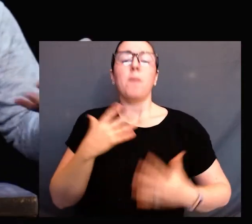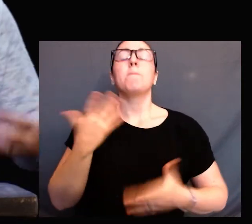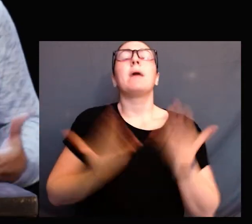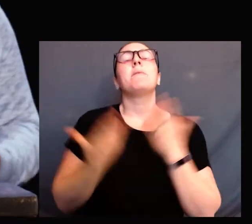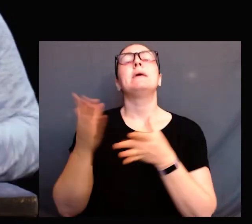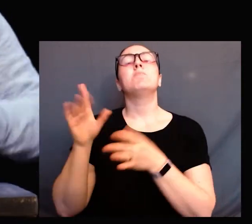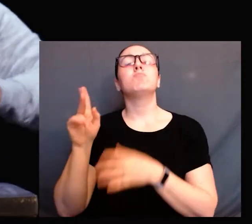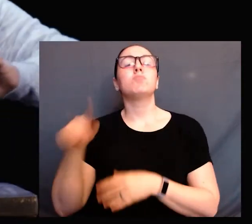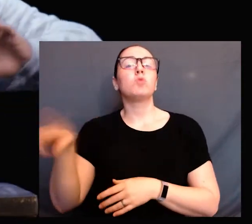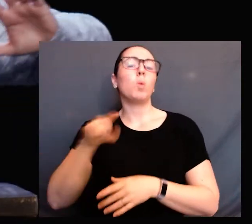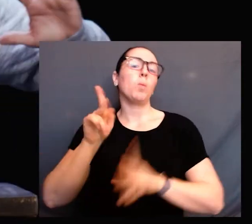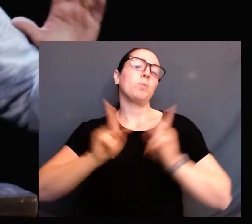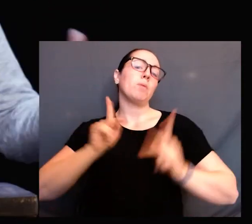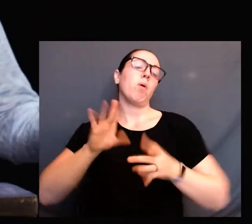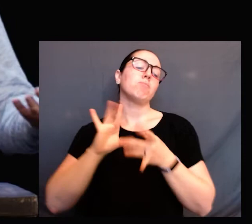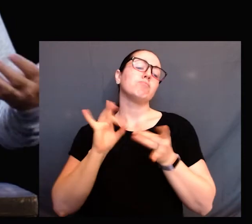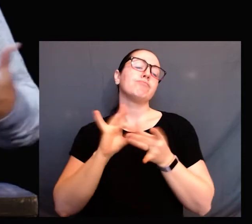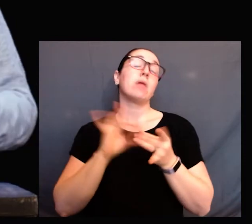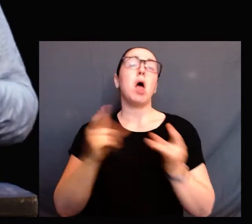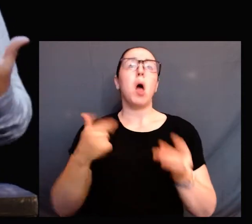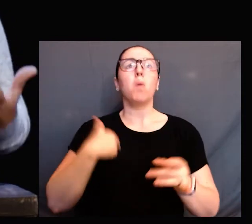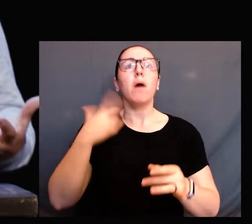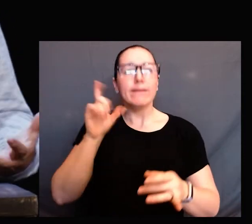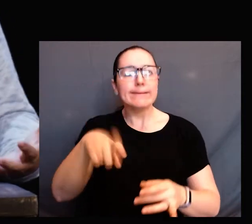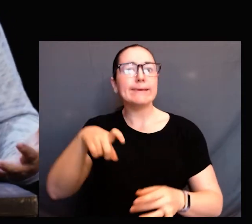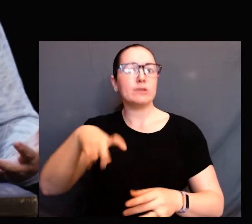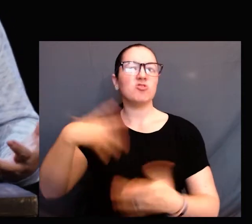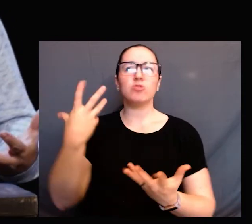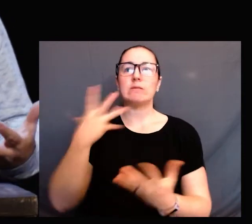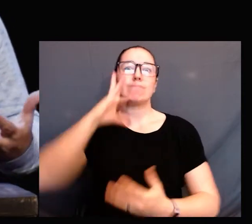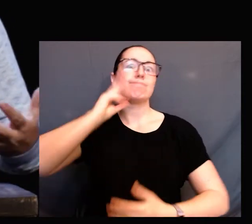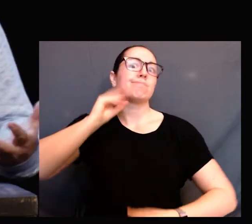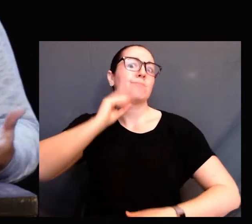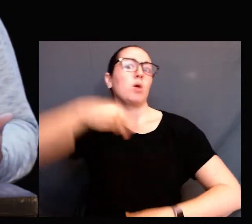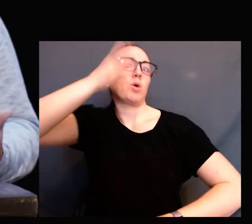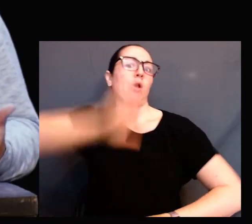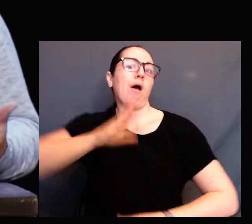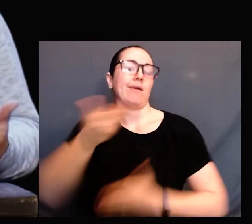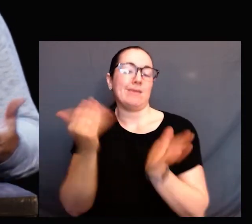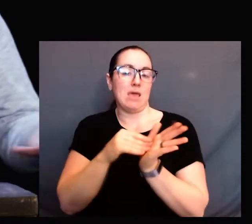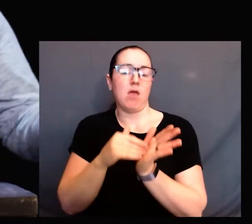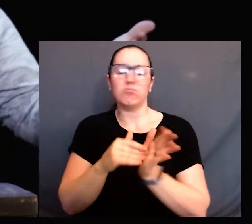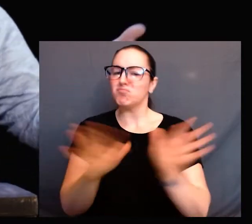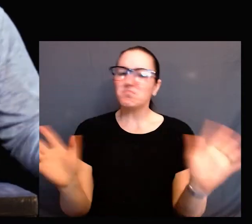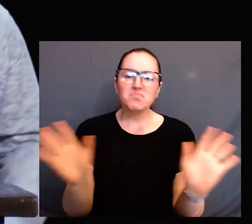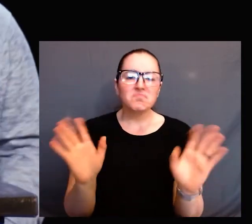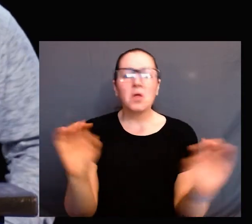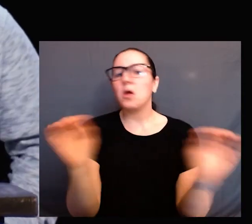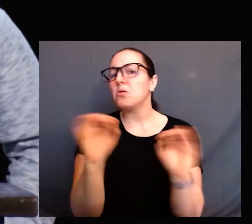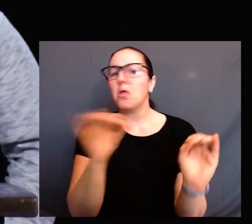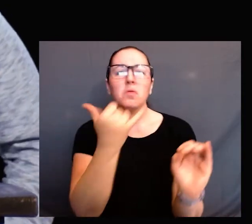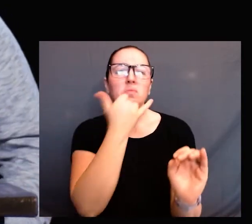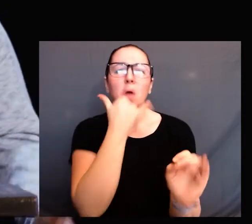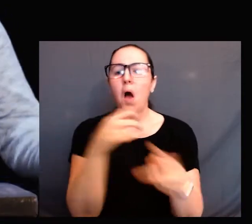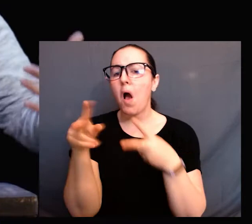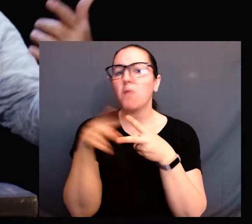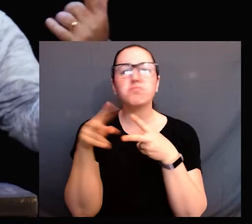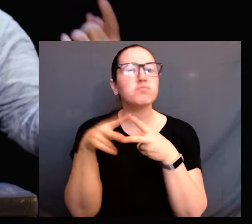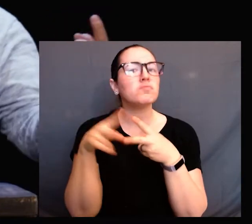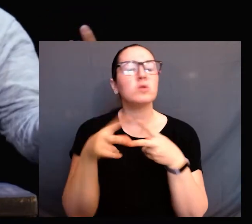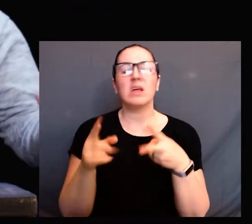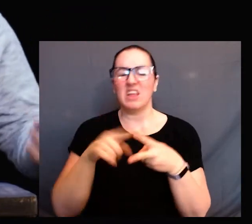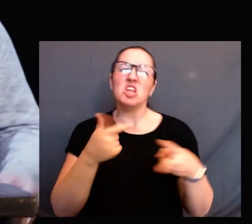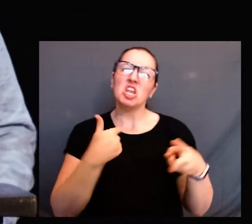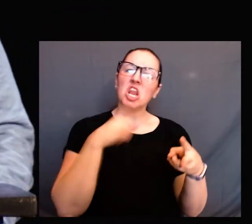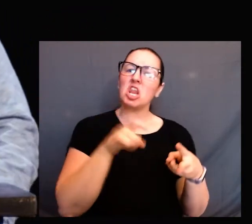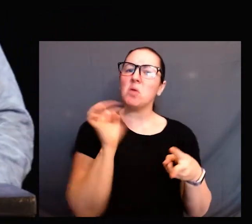a crash, they'll see things like, you know what, I just need to have another encounter with God. Now, there's nothing wrong with either of those two things of, hey, I'm